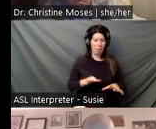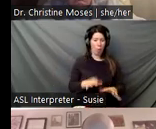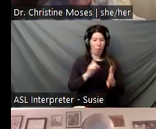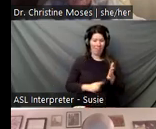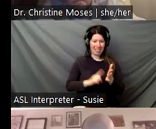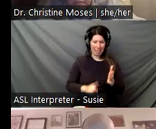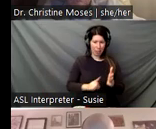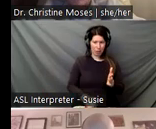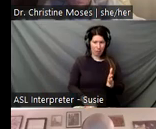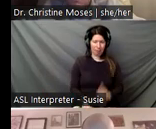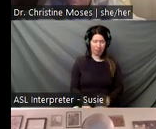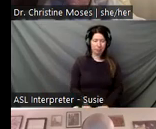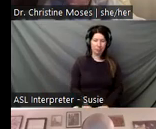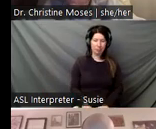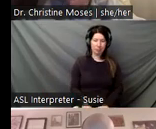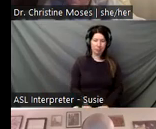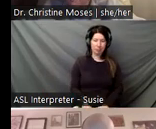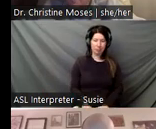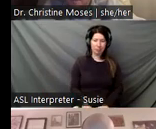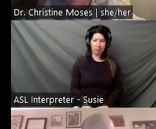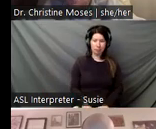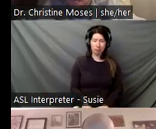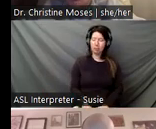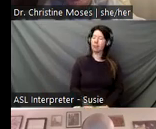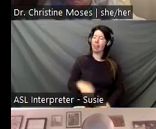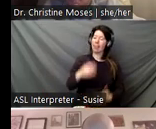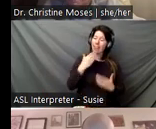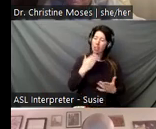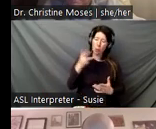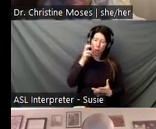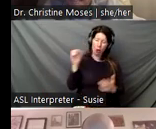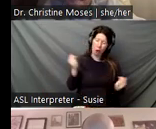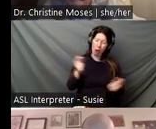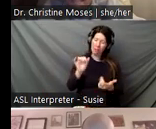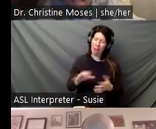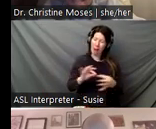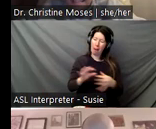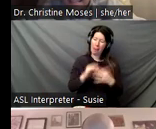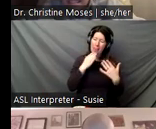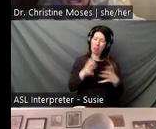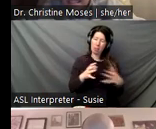investigations. We could hear all of that. Thank you so much. Wonderful.